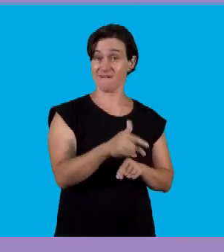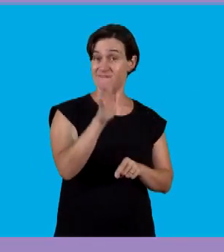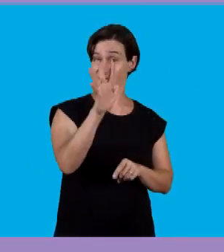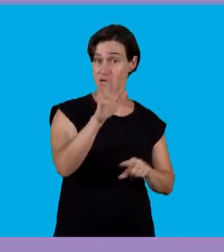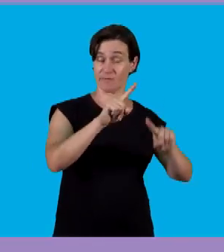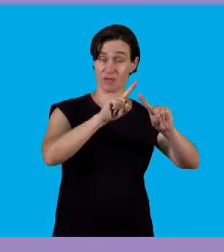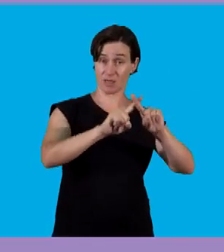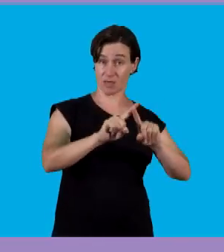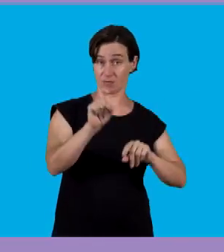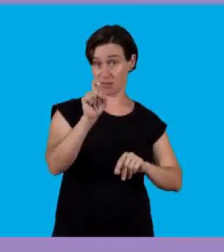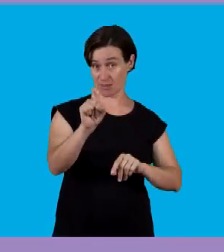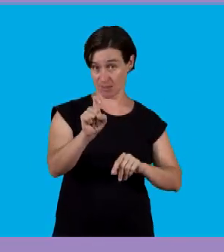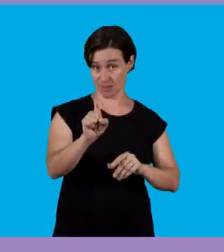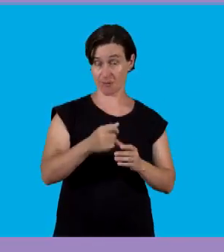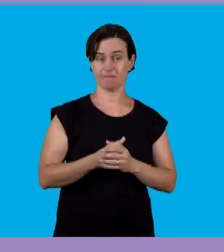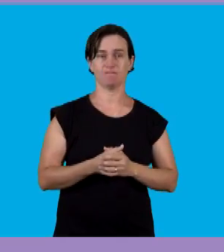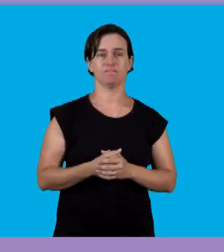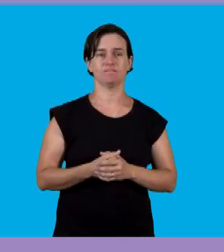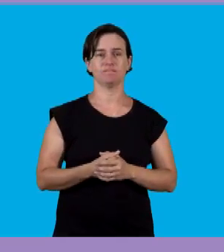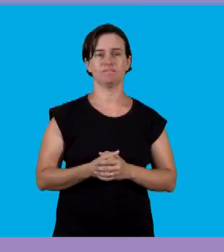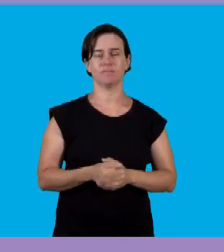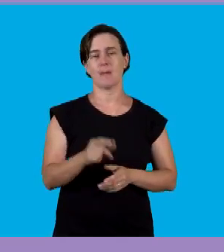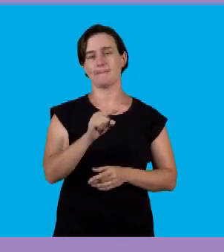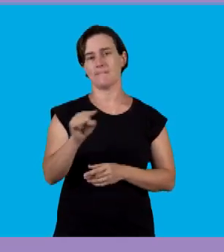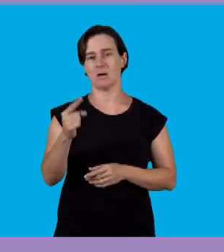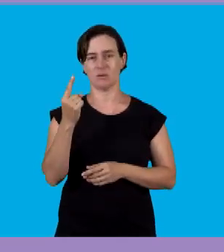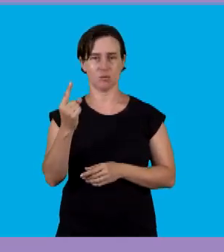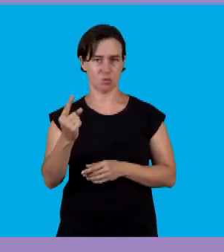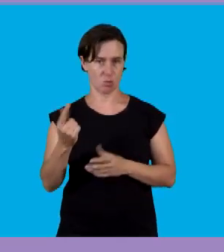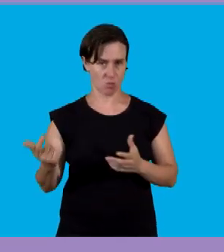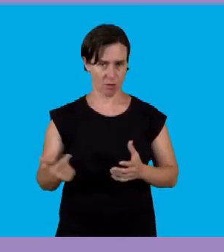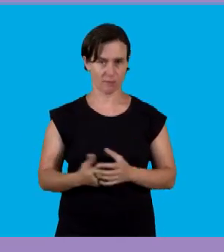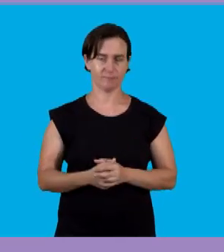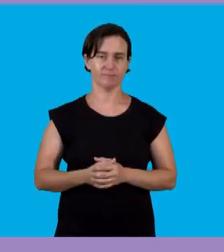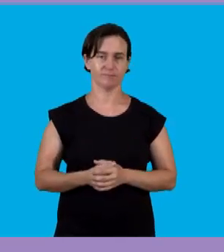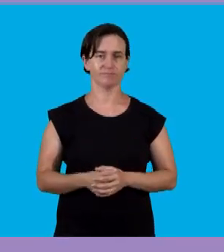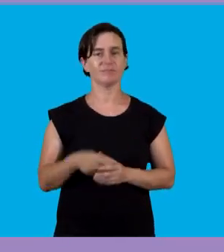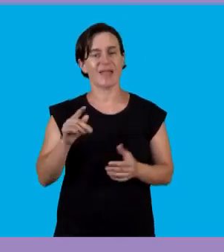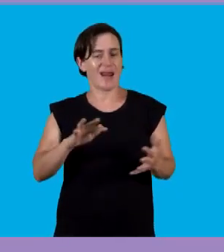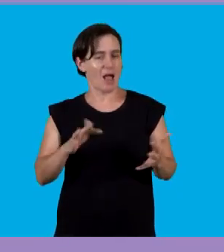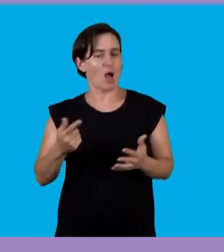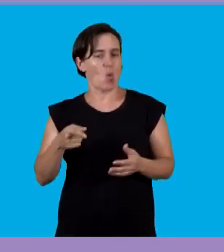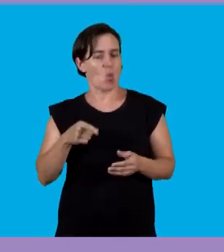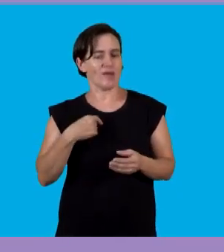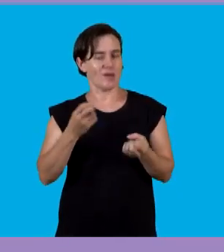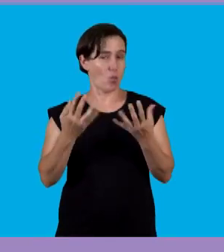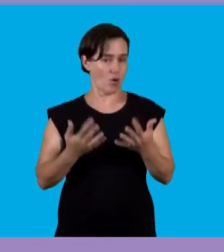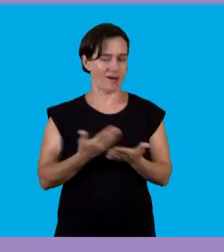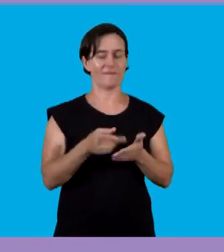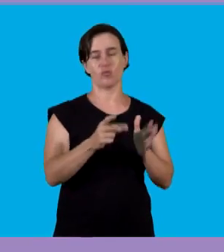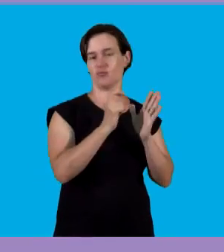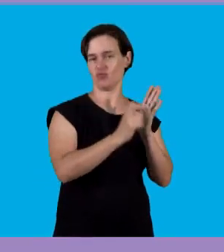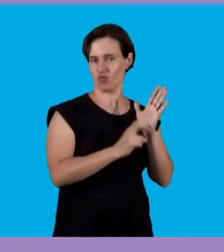multiplied by 5, and then we subtract that 1. And that is our rule